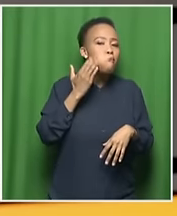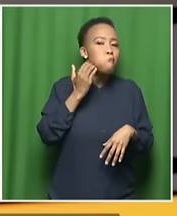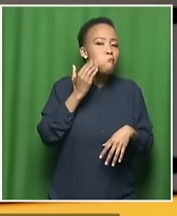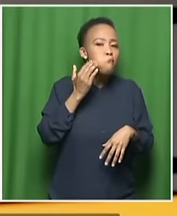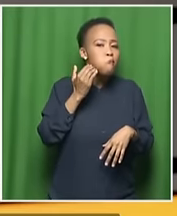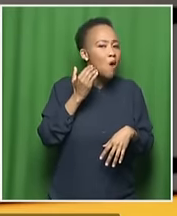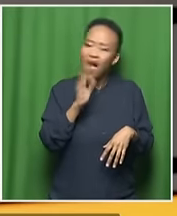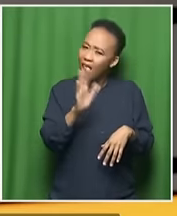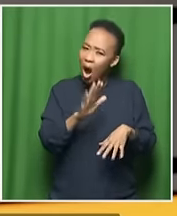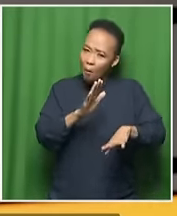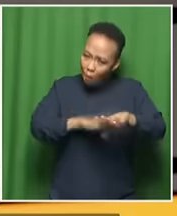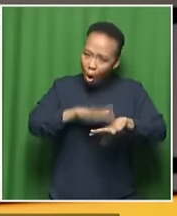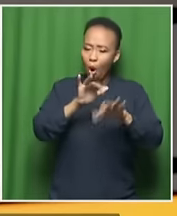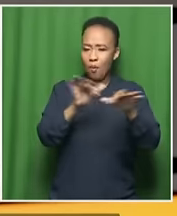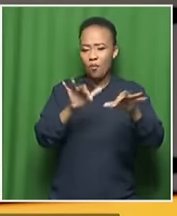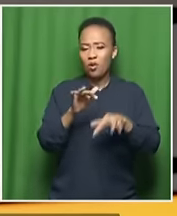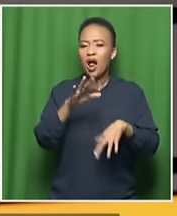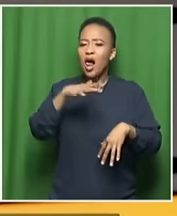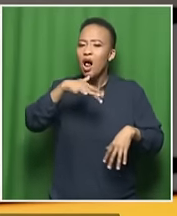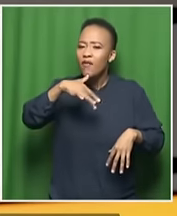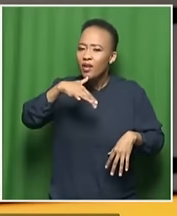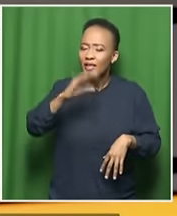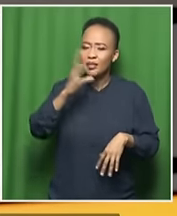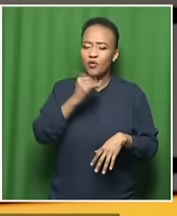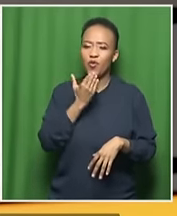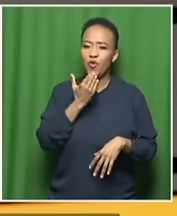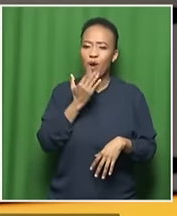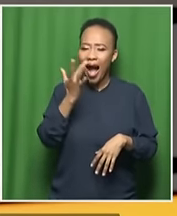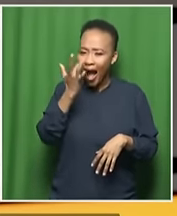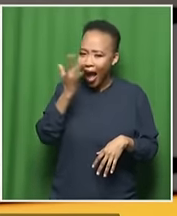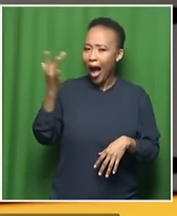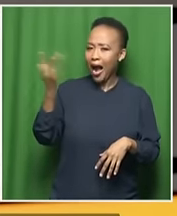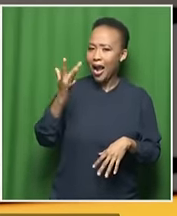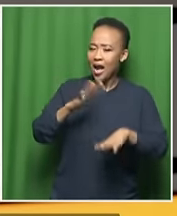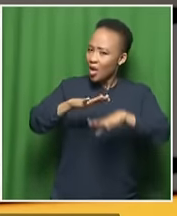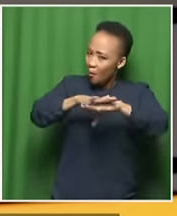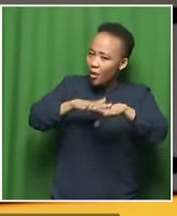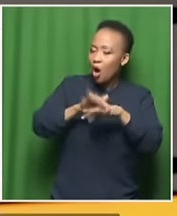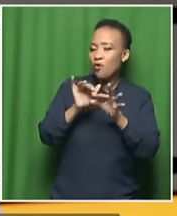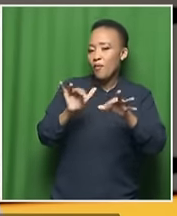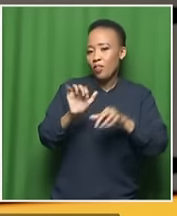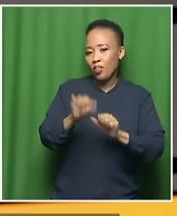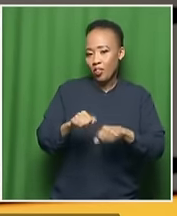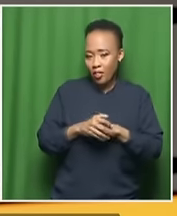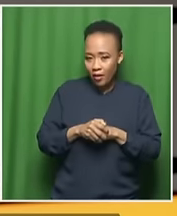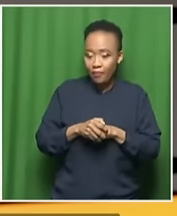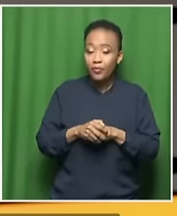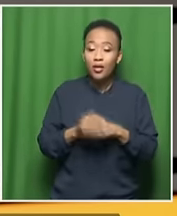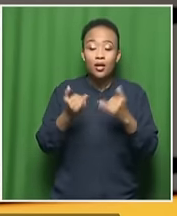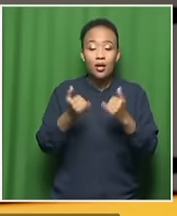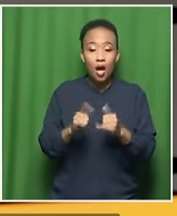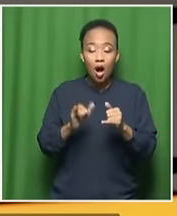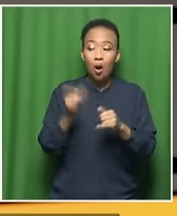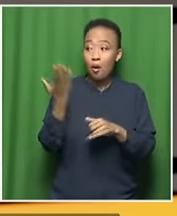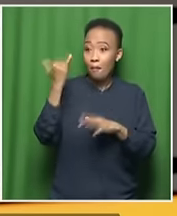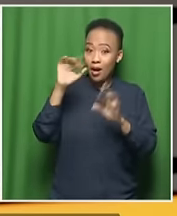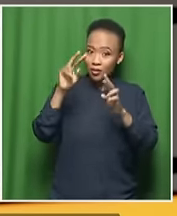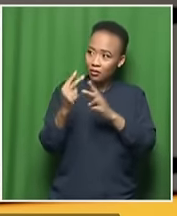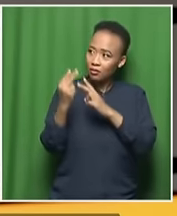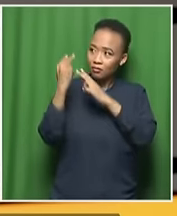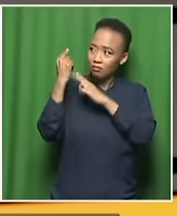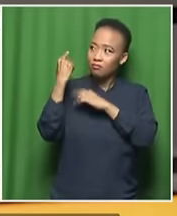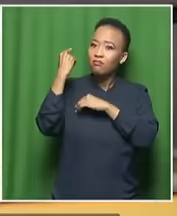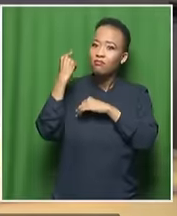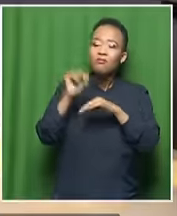It's brown people. Therefore, it's going over those boundaries, if I can say, if you look at the past. And people